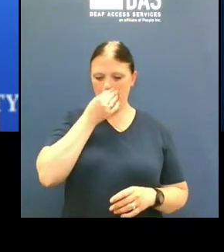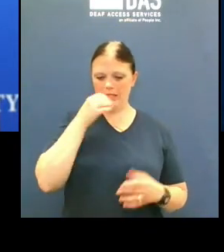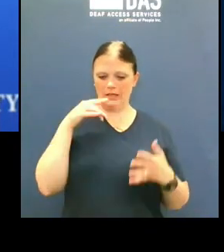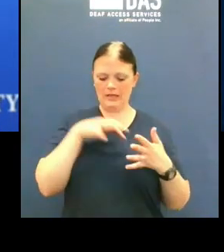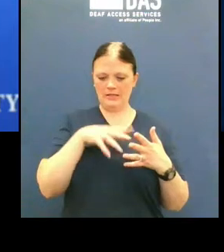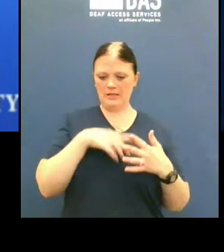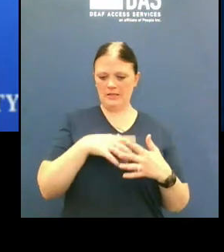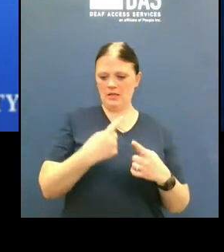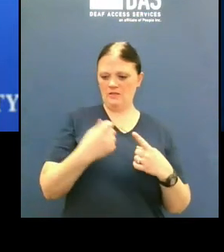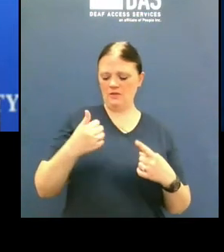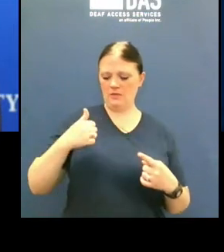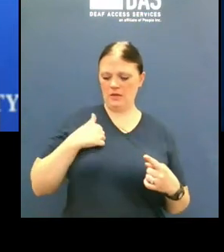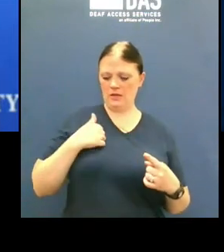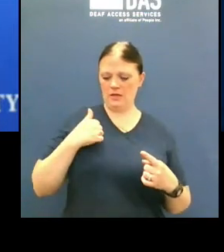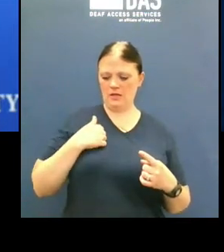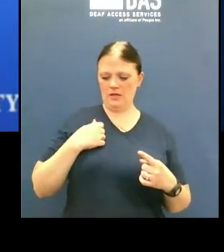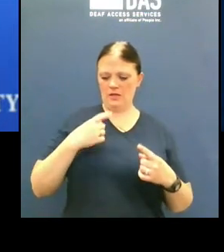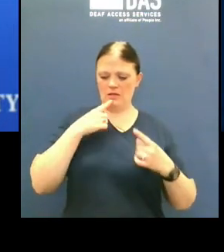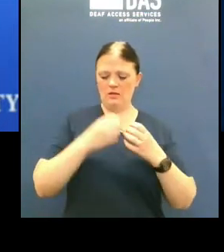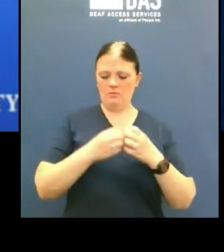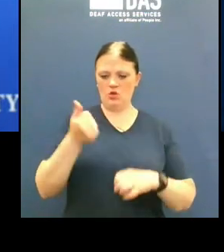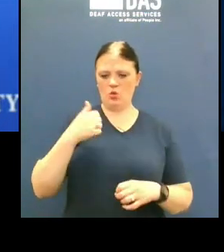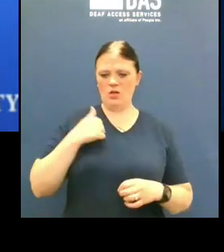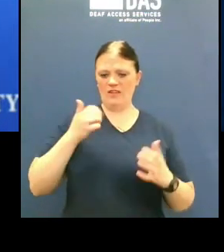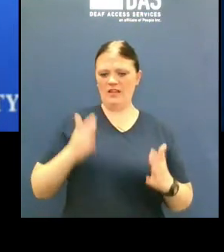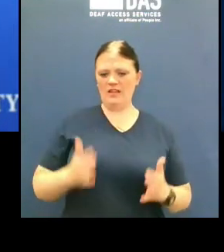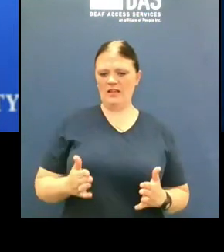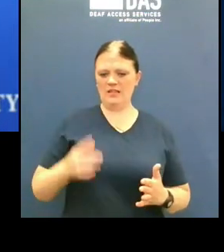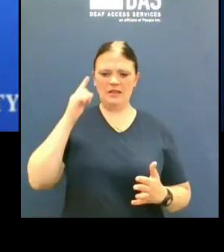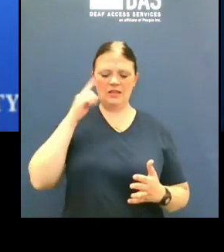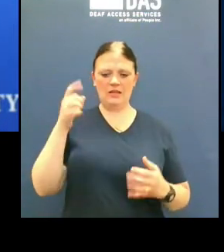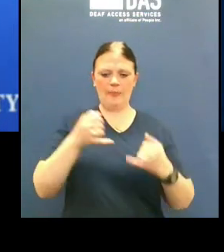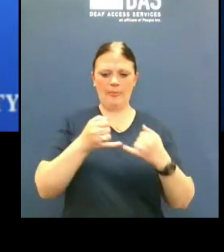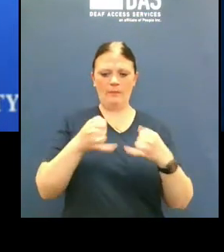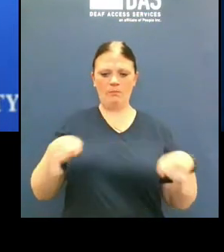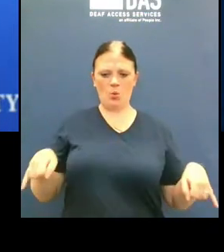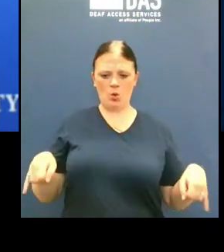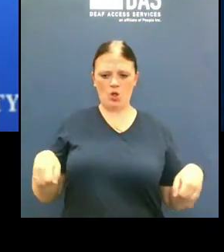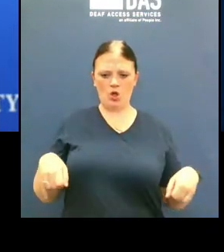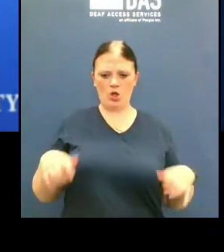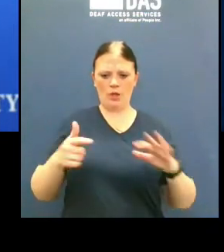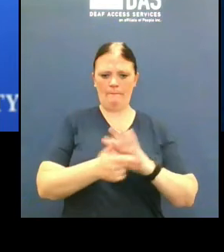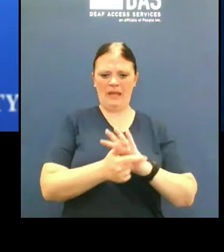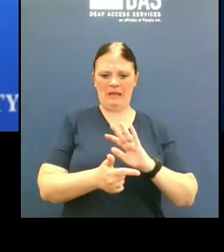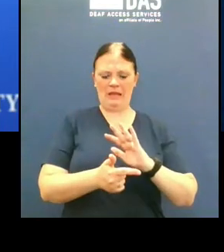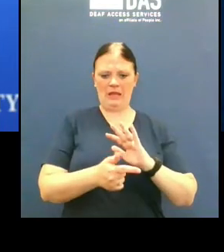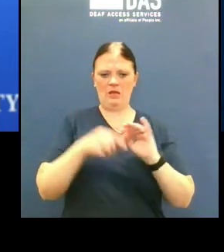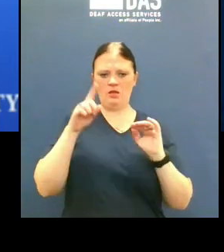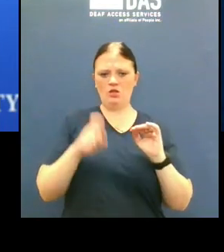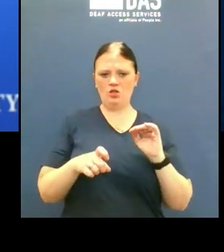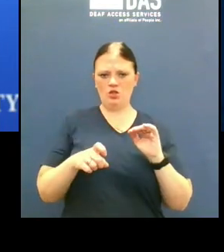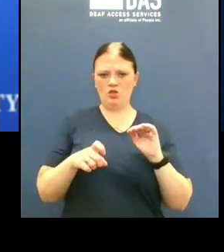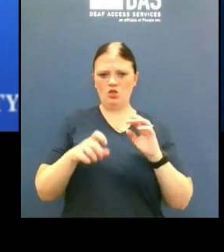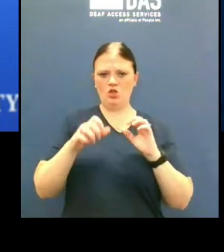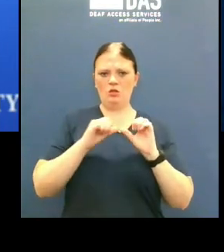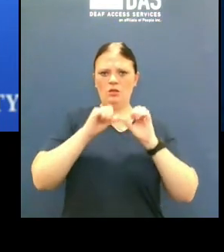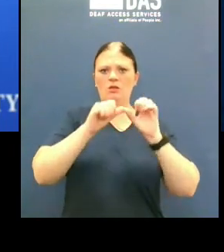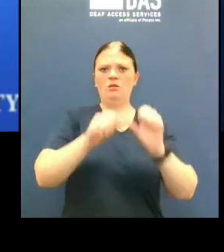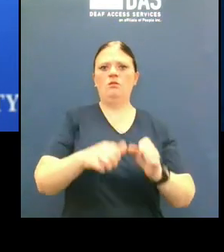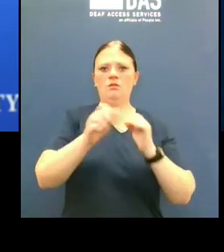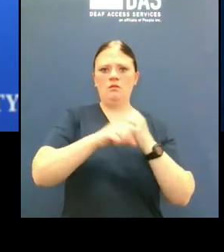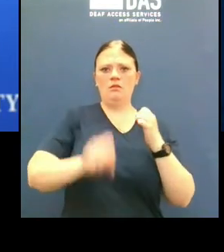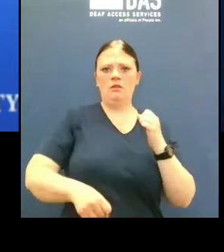Canada showed that the majority of Canadians think that the border ban should extend beyond